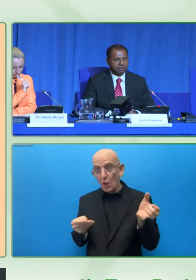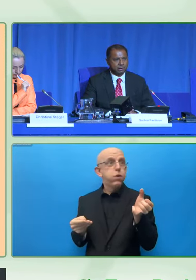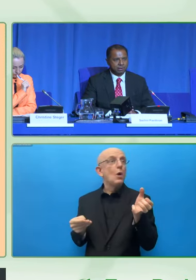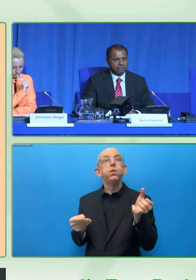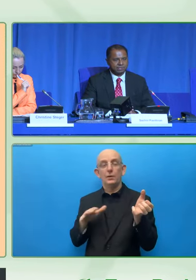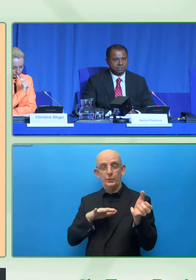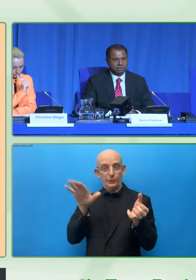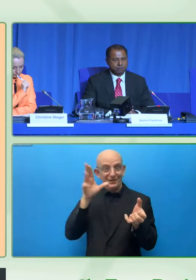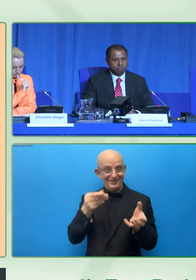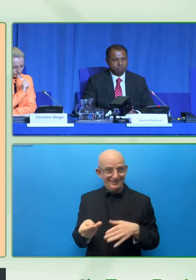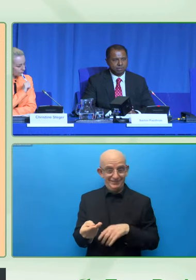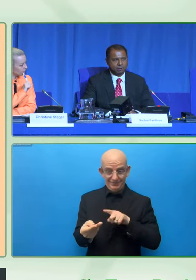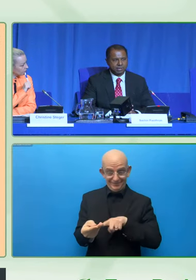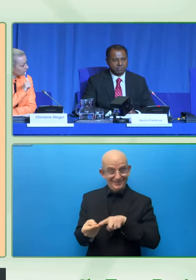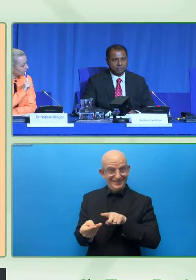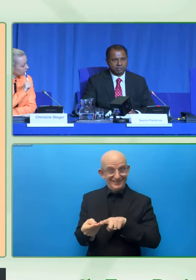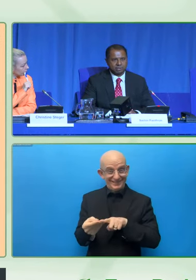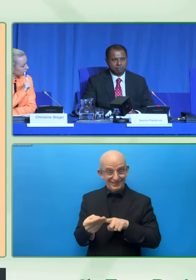doesn't